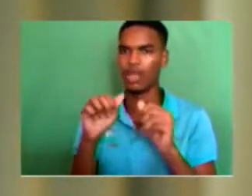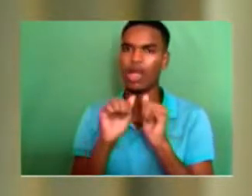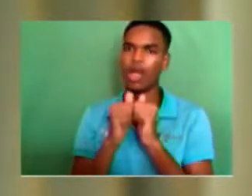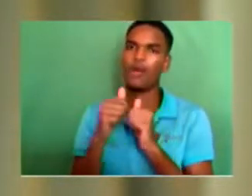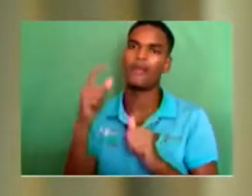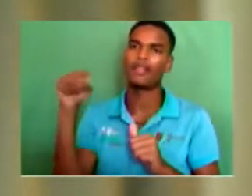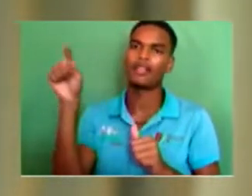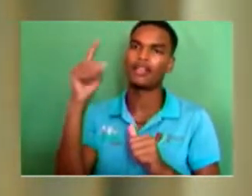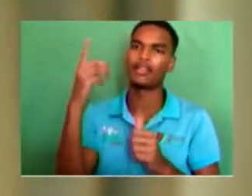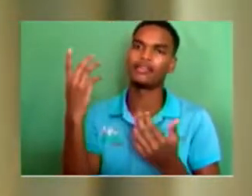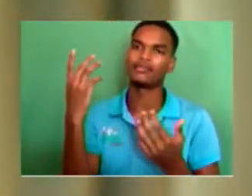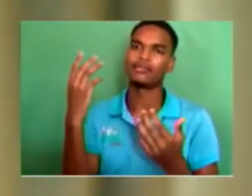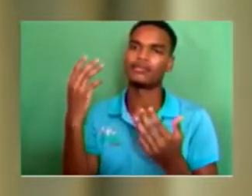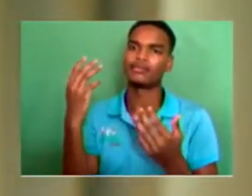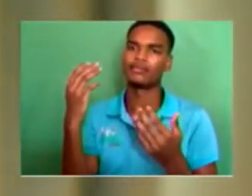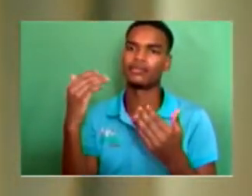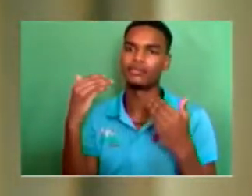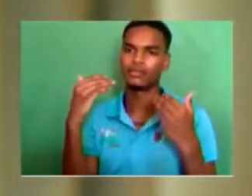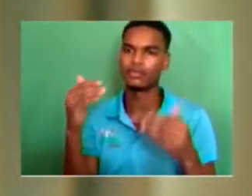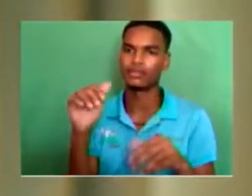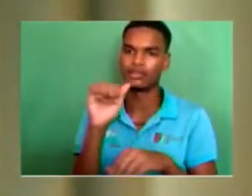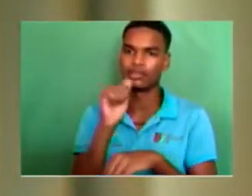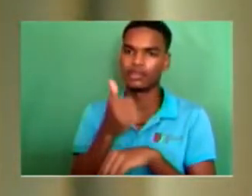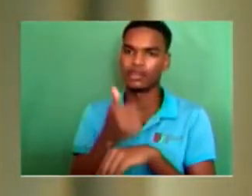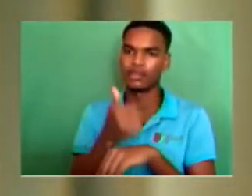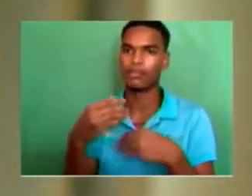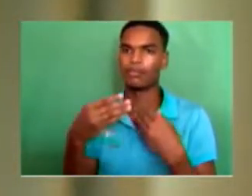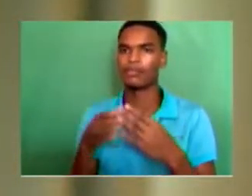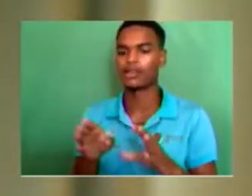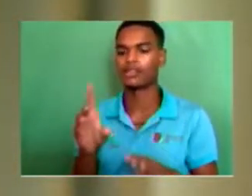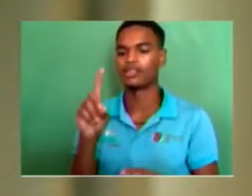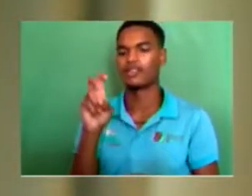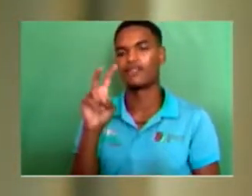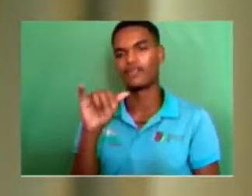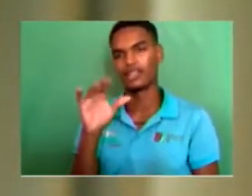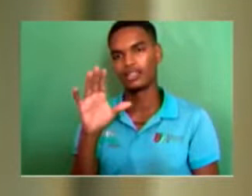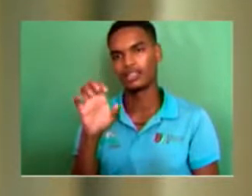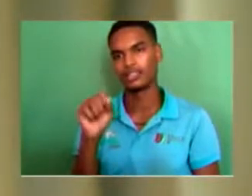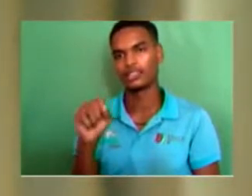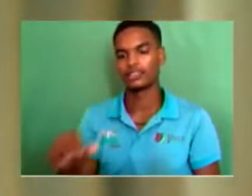procuring set-top boxes, devices? Madeline?